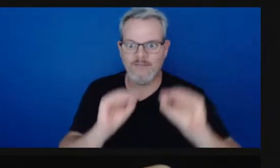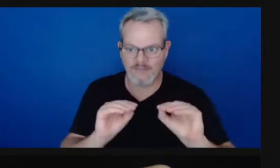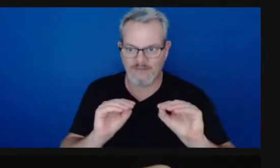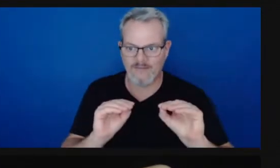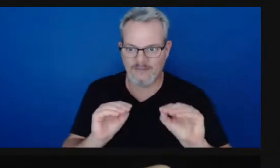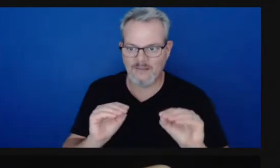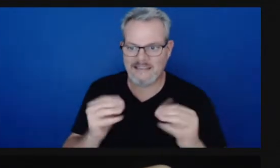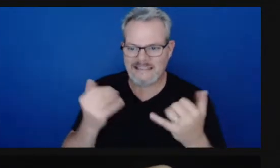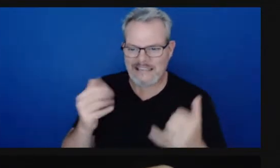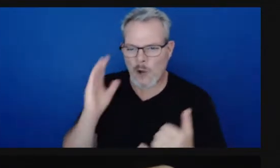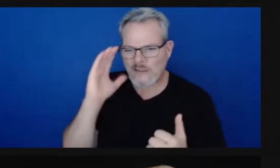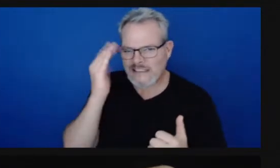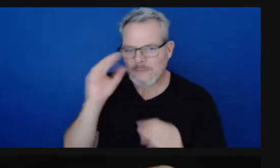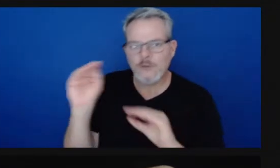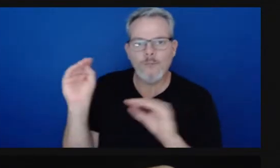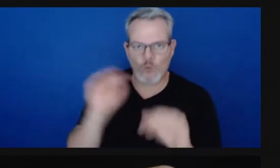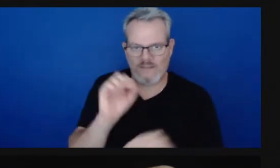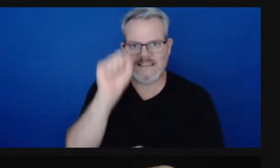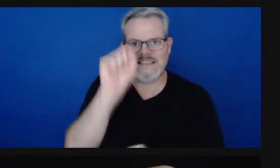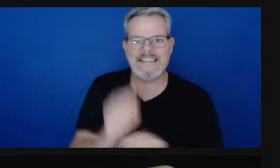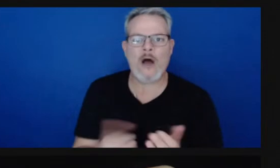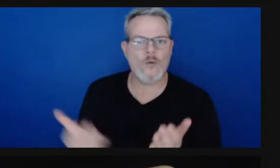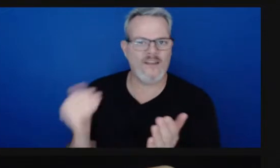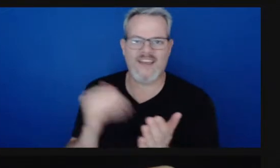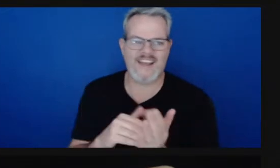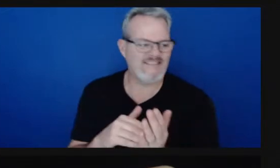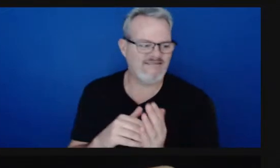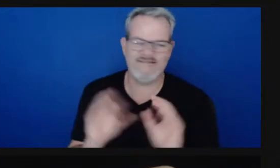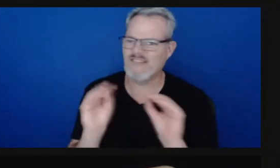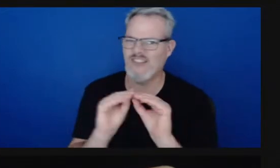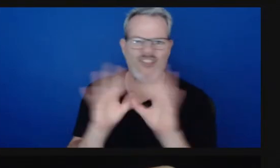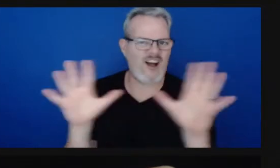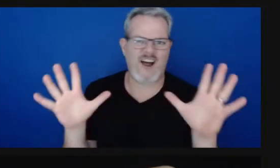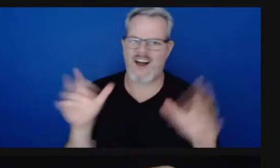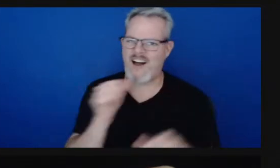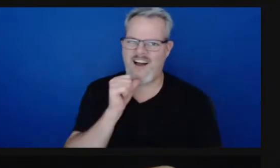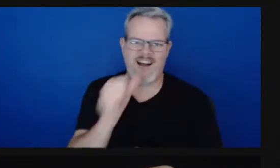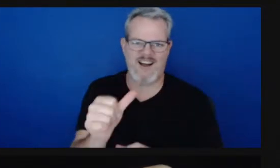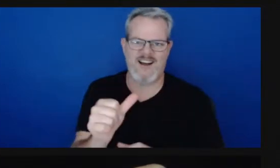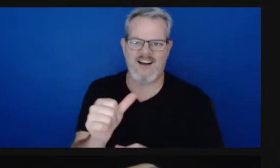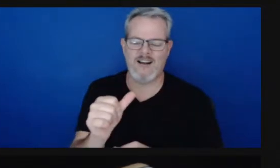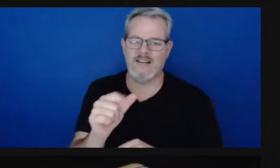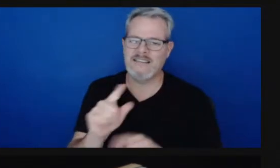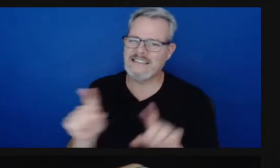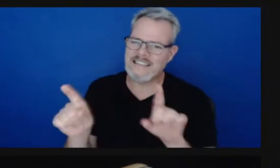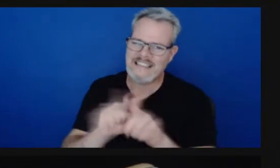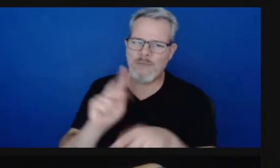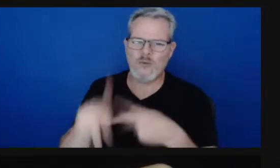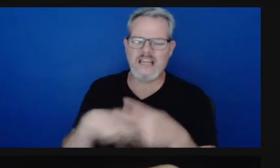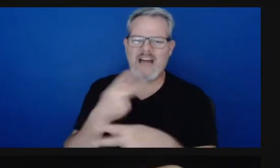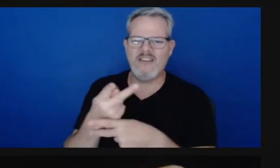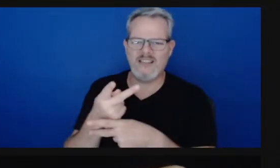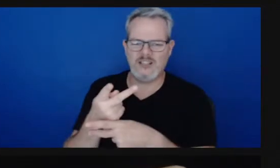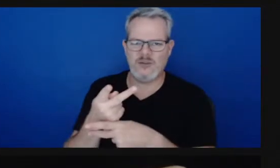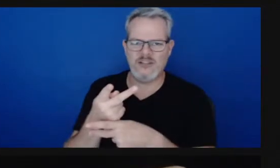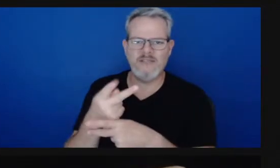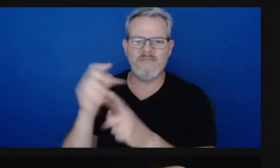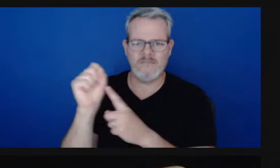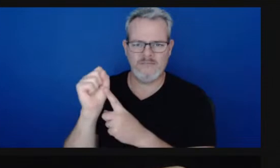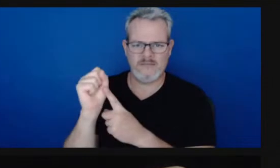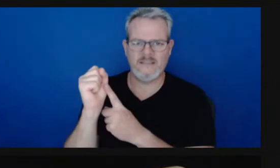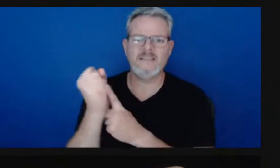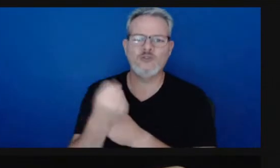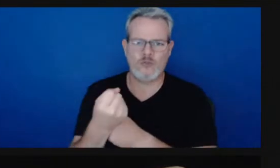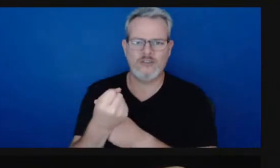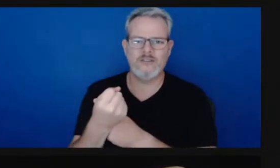turning back to the south again. Not very clear, same caveats, but that piece, that wiggly tooth in between there seems to be wiggling back the other